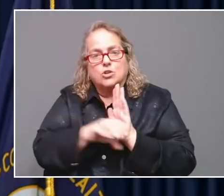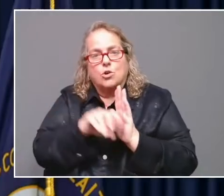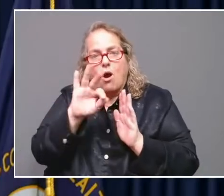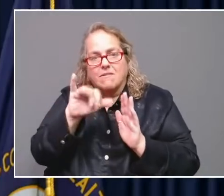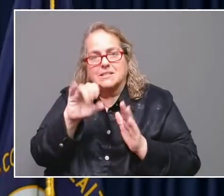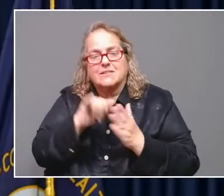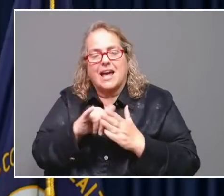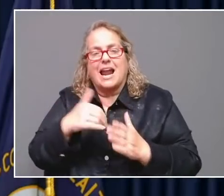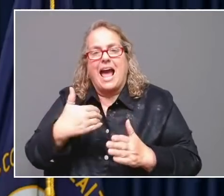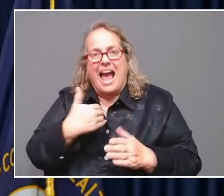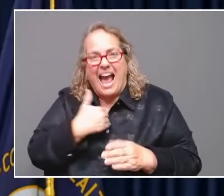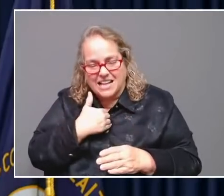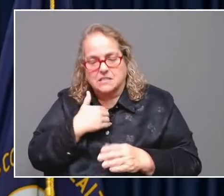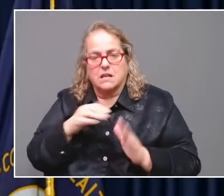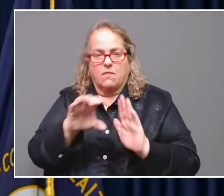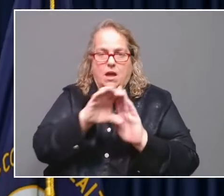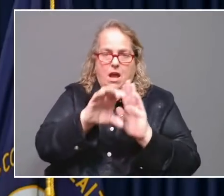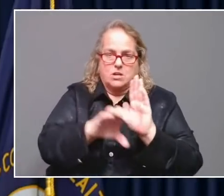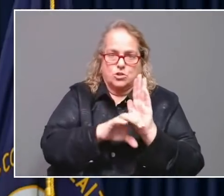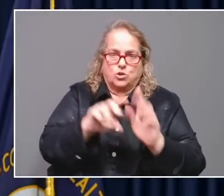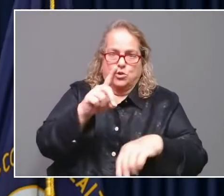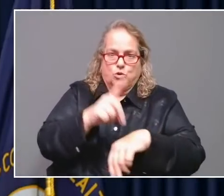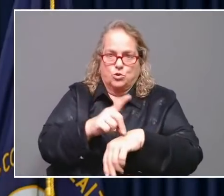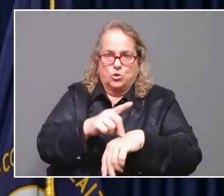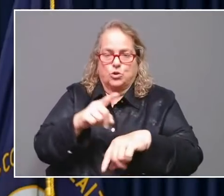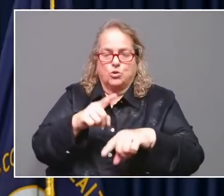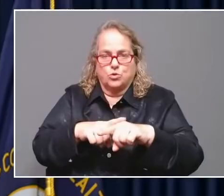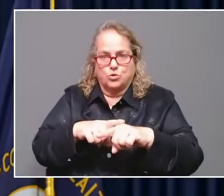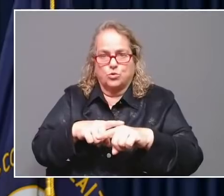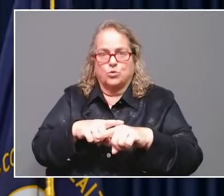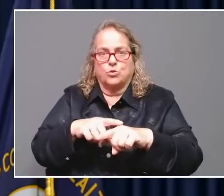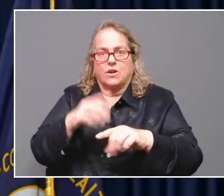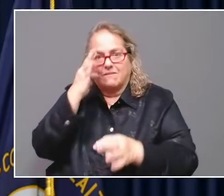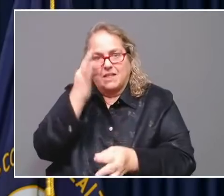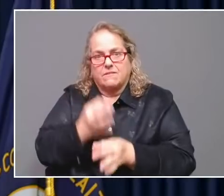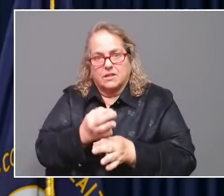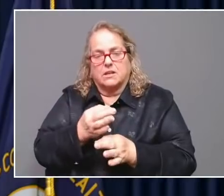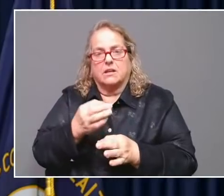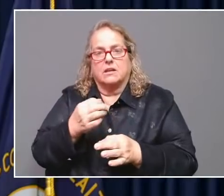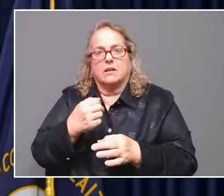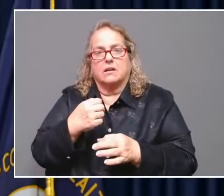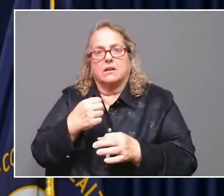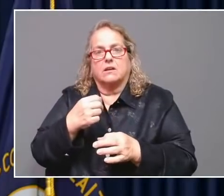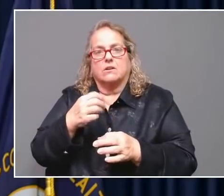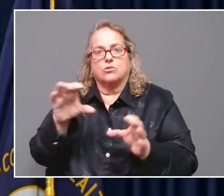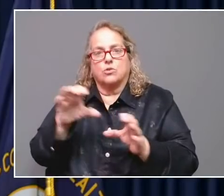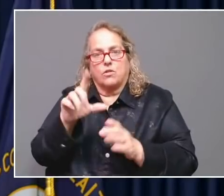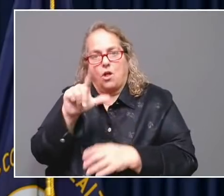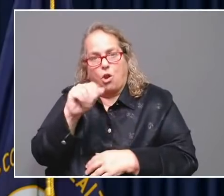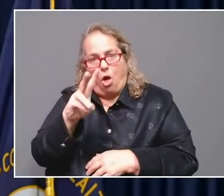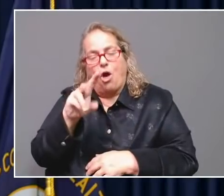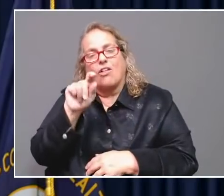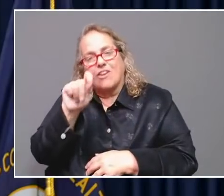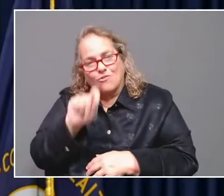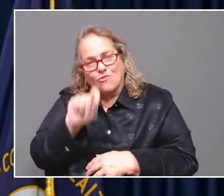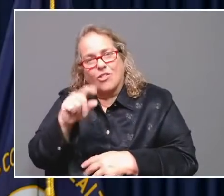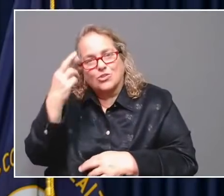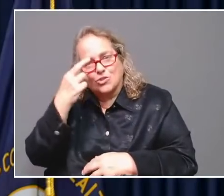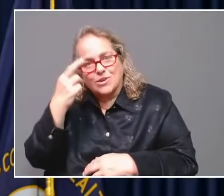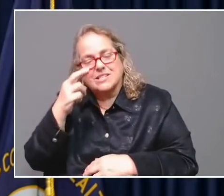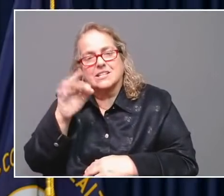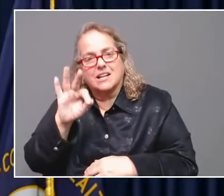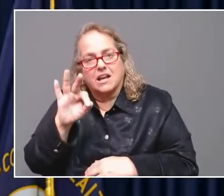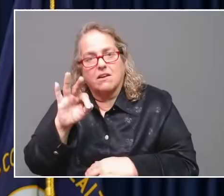constitutional duty to execute and faithfully execute the law. And thus, there is a reason that whether it's the majority of